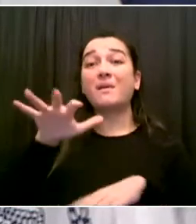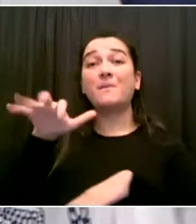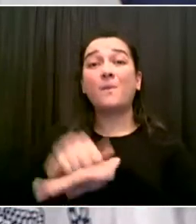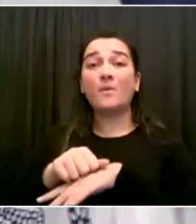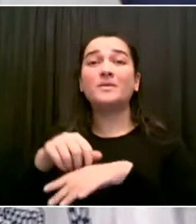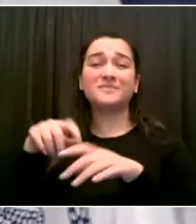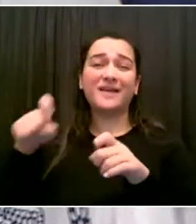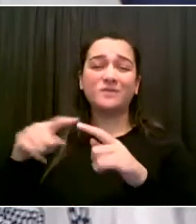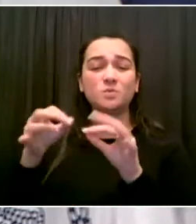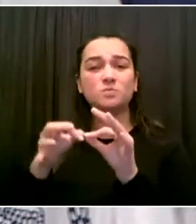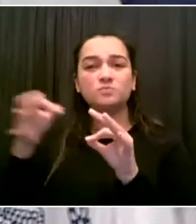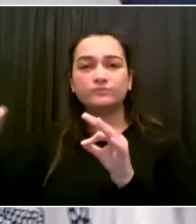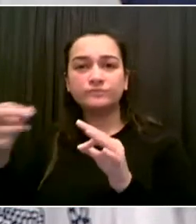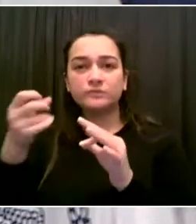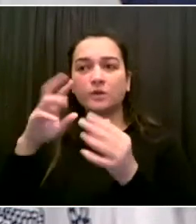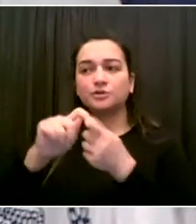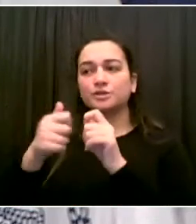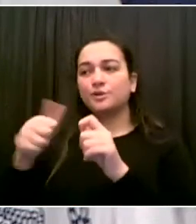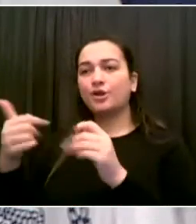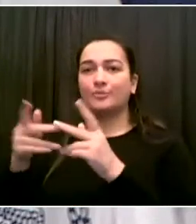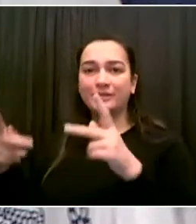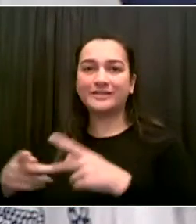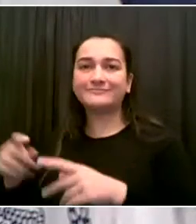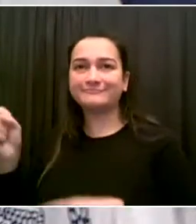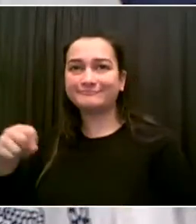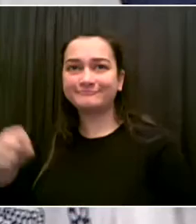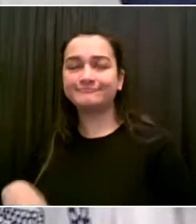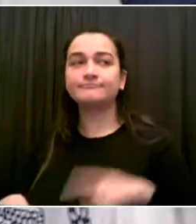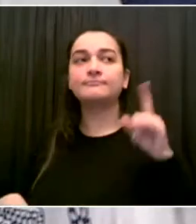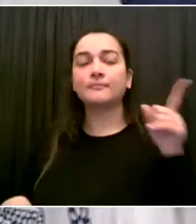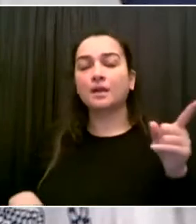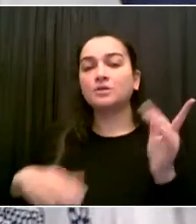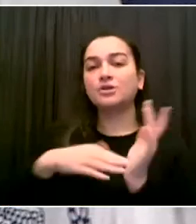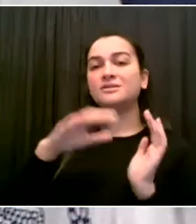on the order of 4,000, sir. 4,000. Thank you. Go ahead, Sophia.